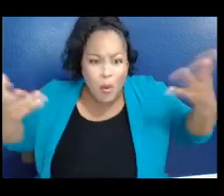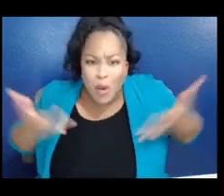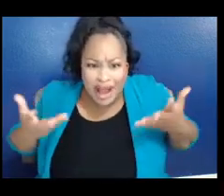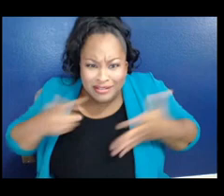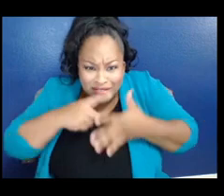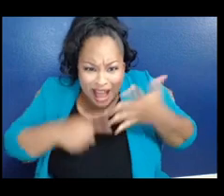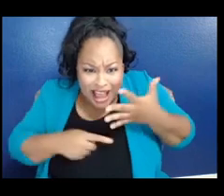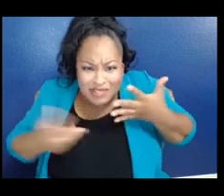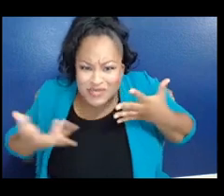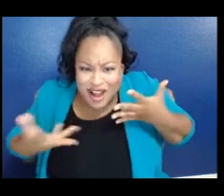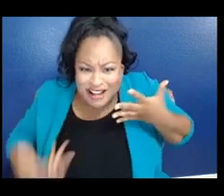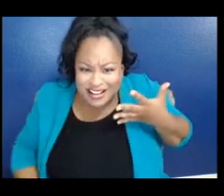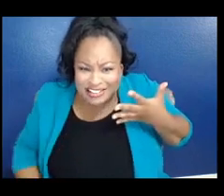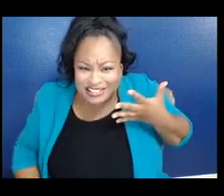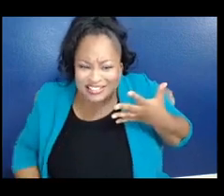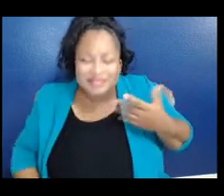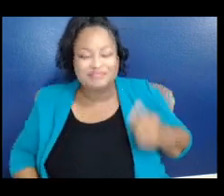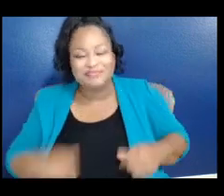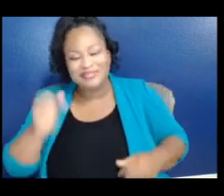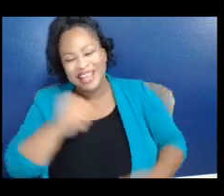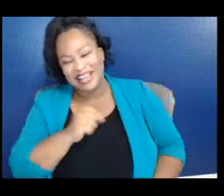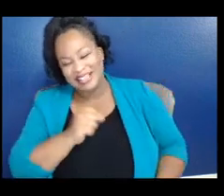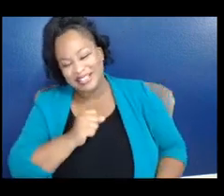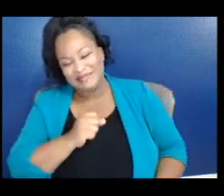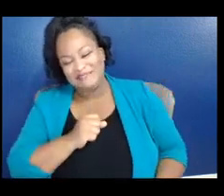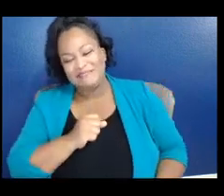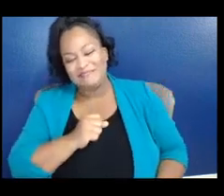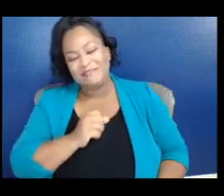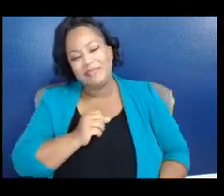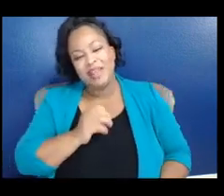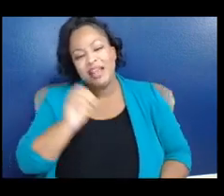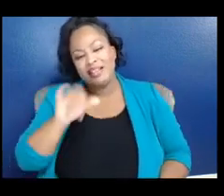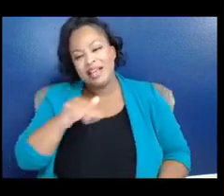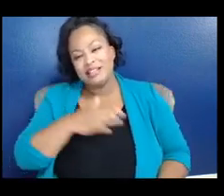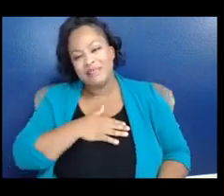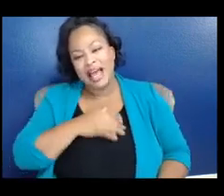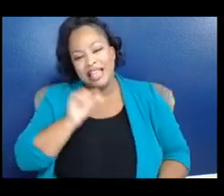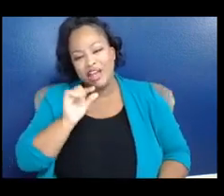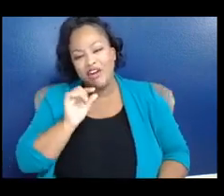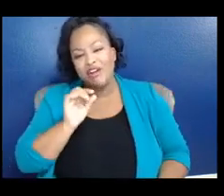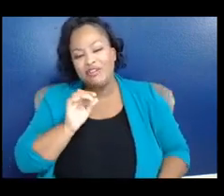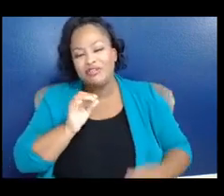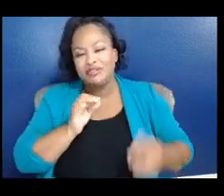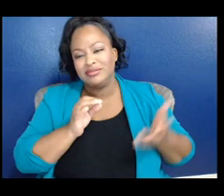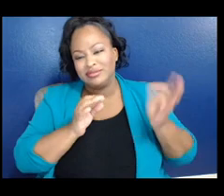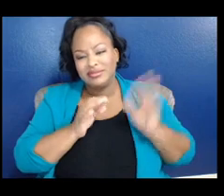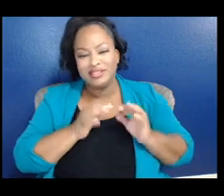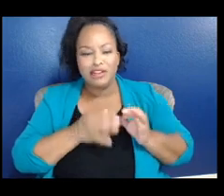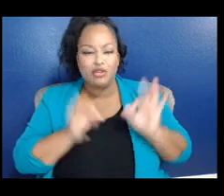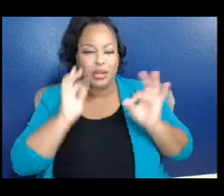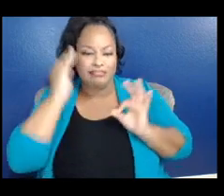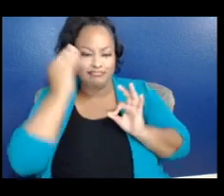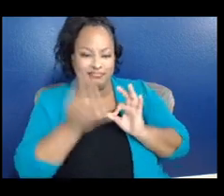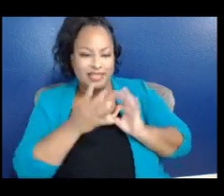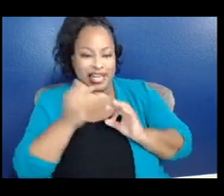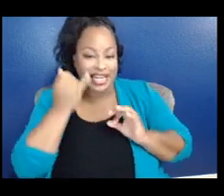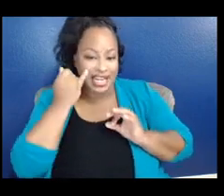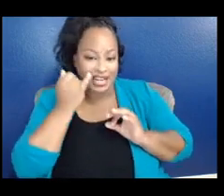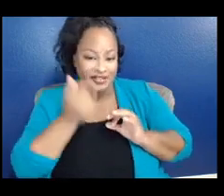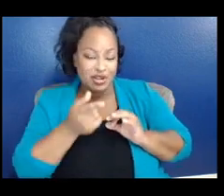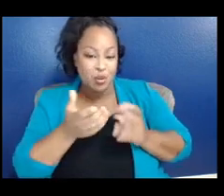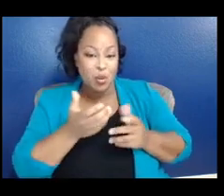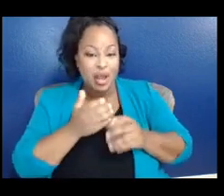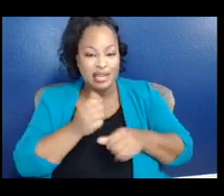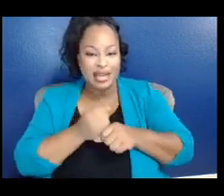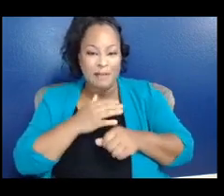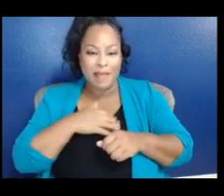that? Yeah, so that's my little freebie opt-in if you want to get on my email